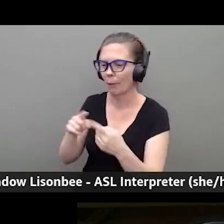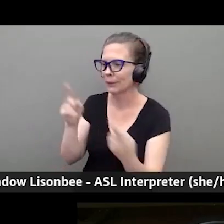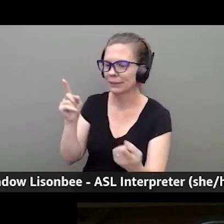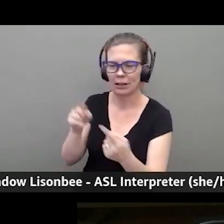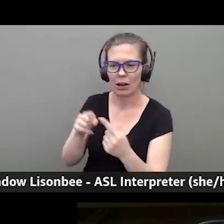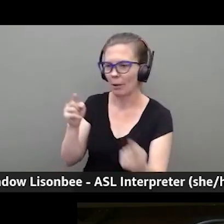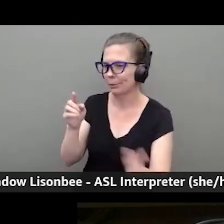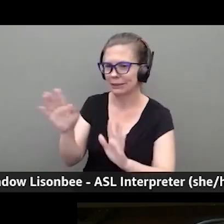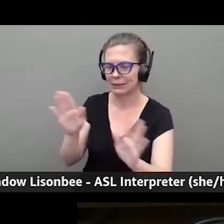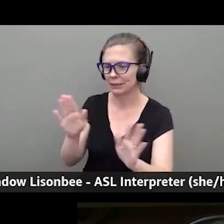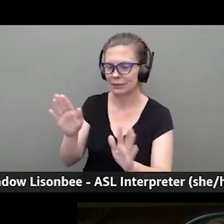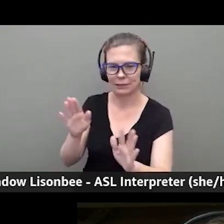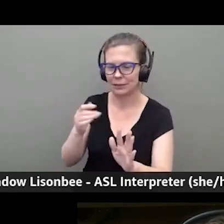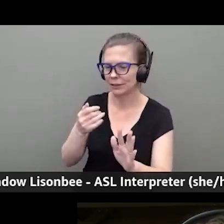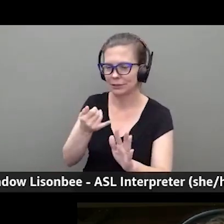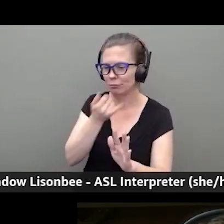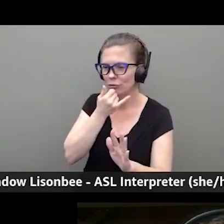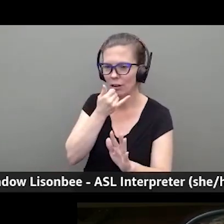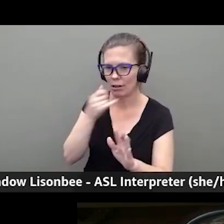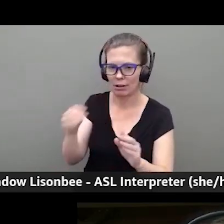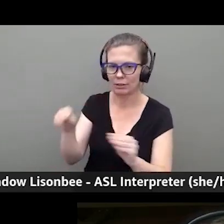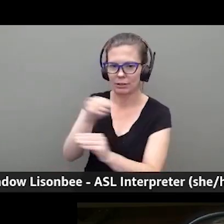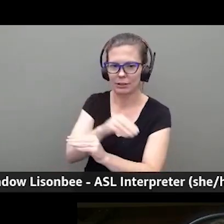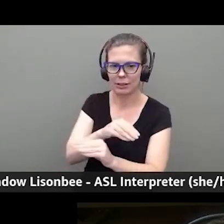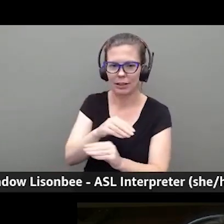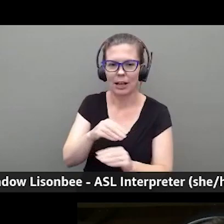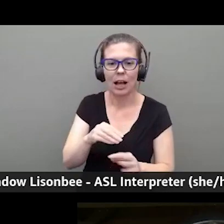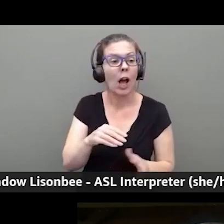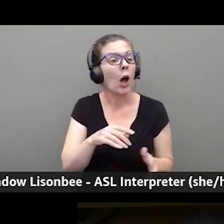opposite order there. Yeah. Okay.